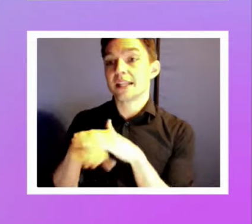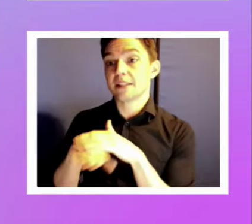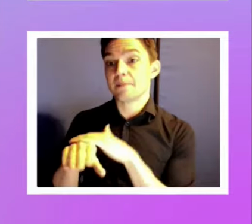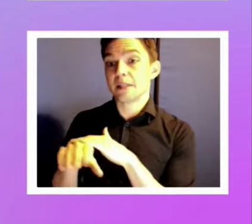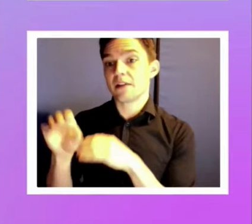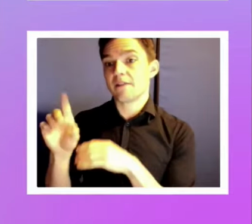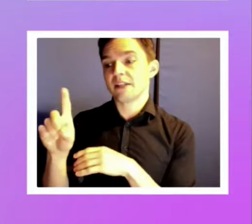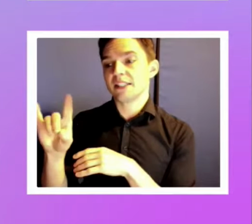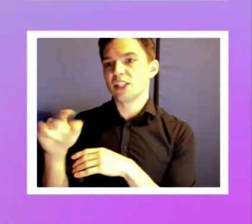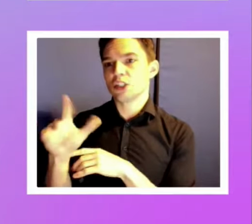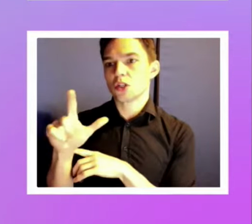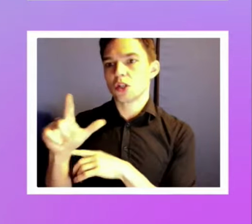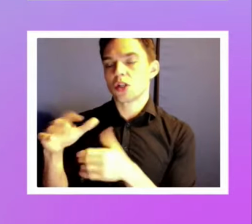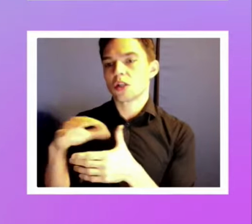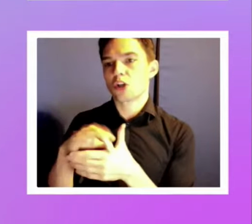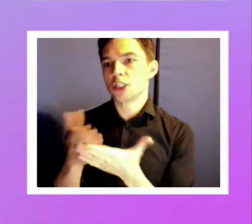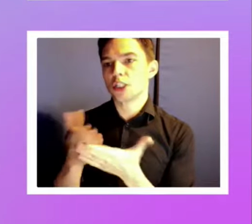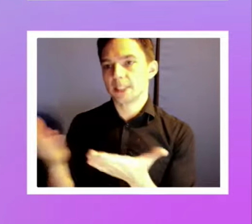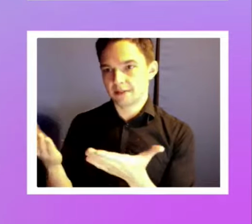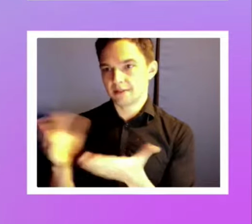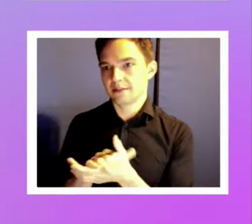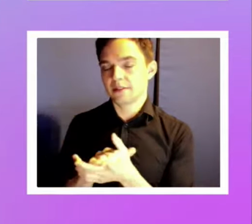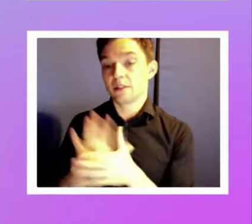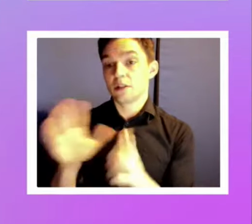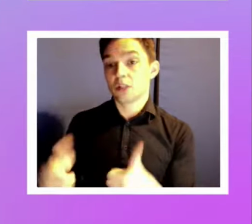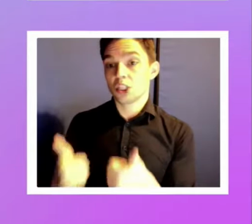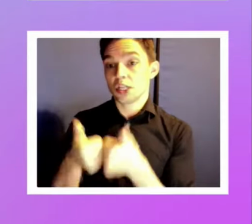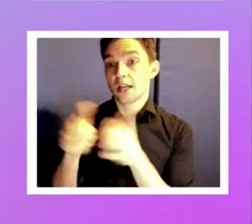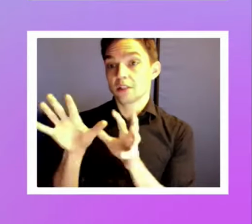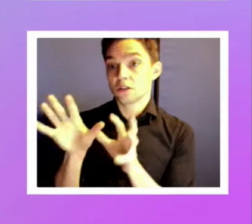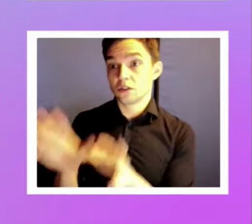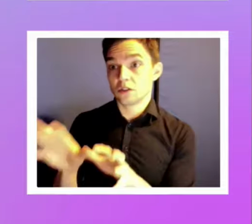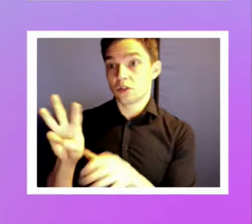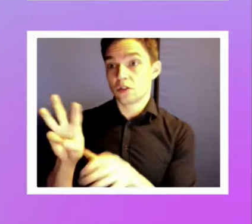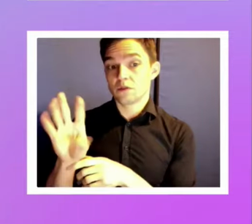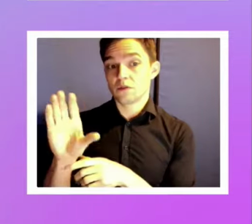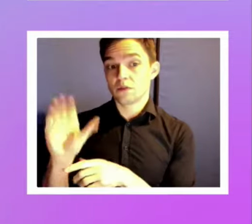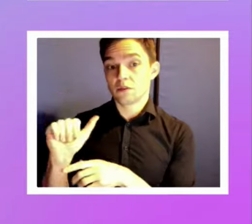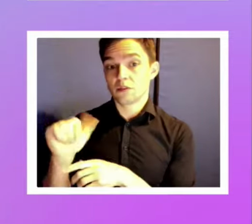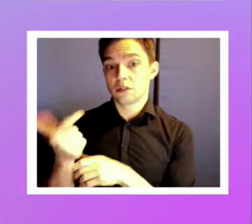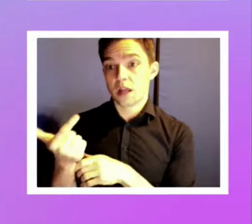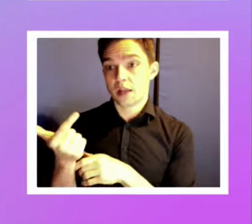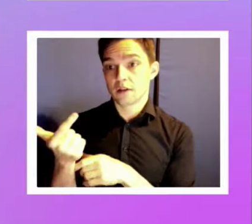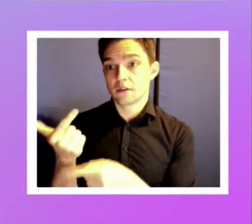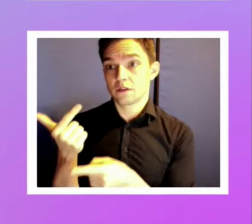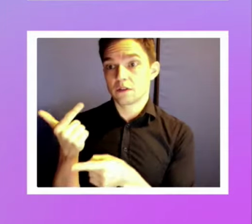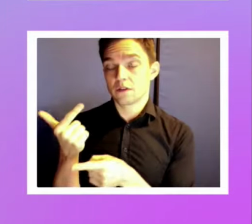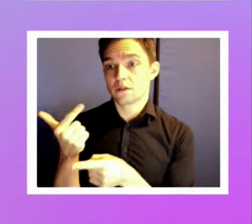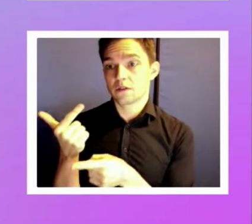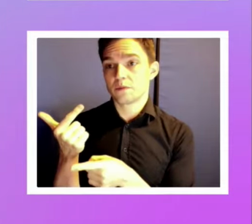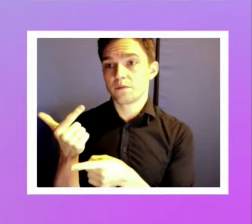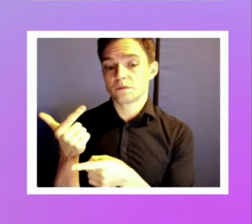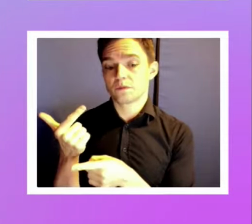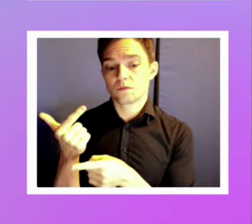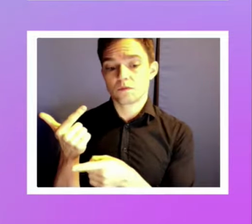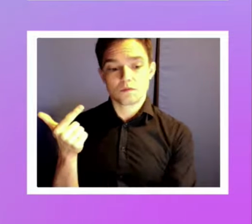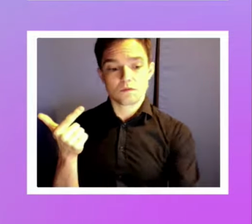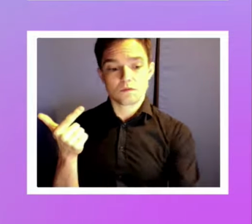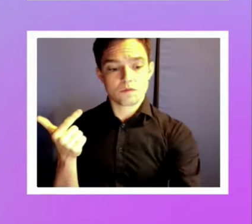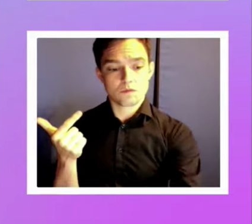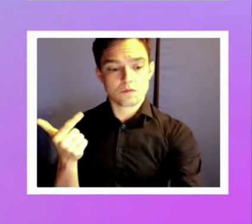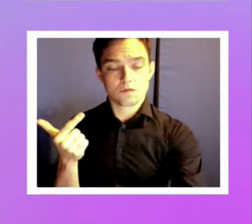digital content. The challenge, however, with WCAG is it is hard